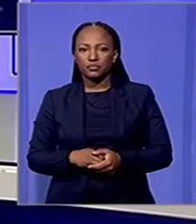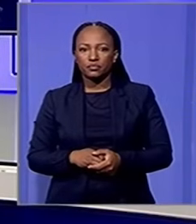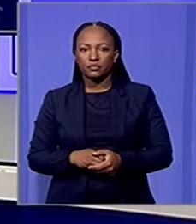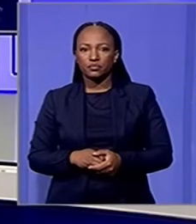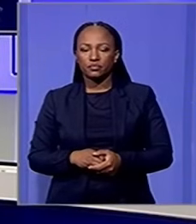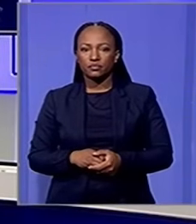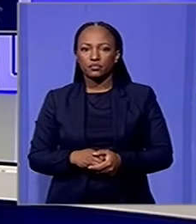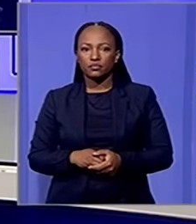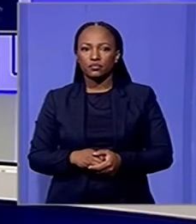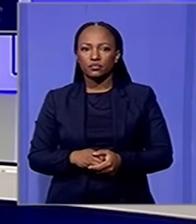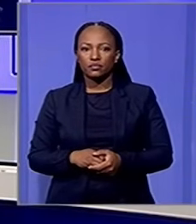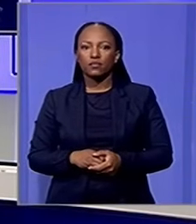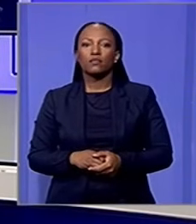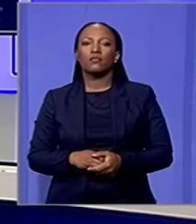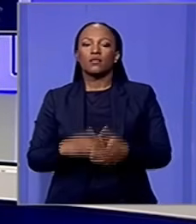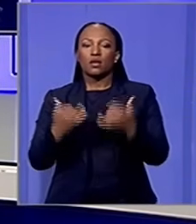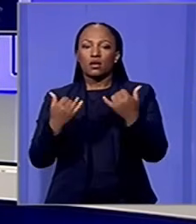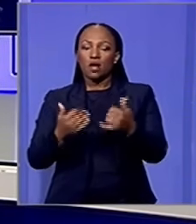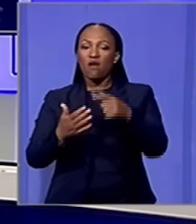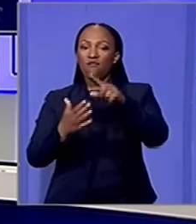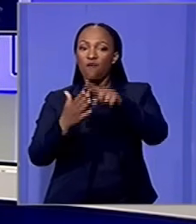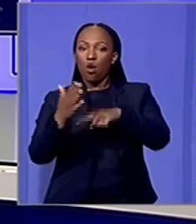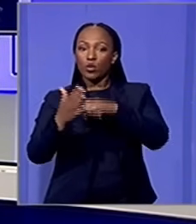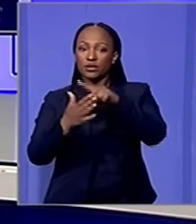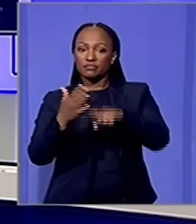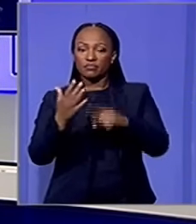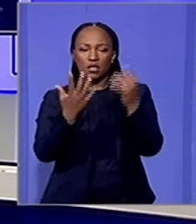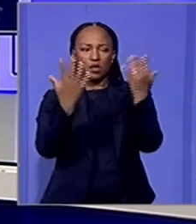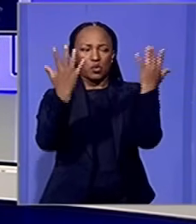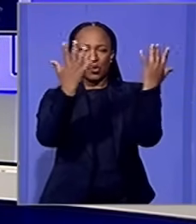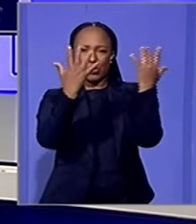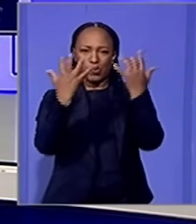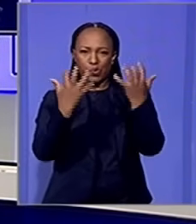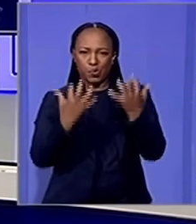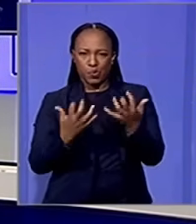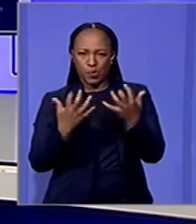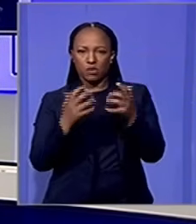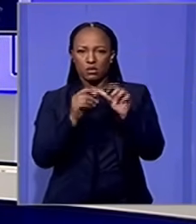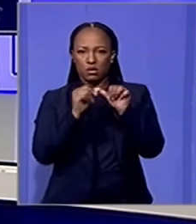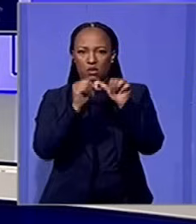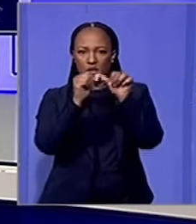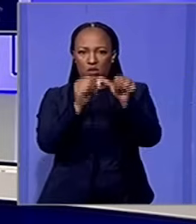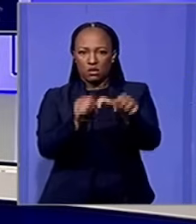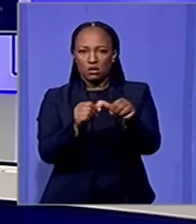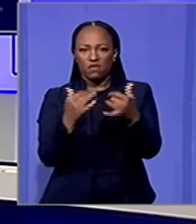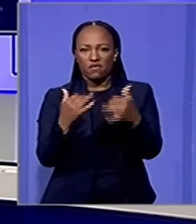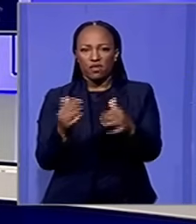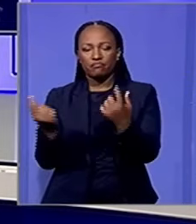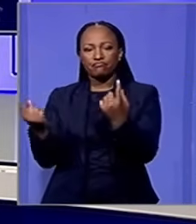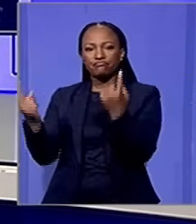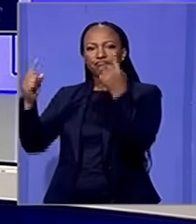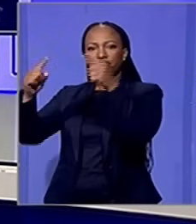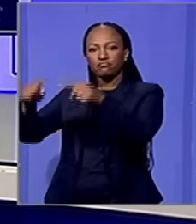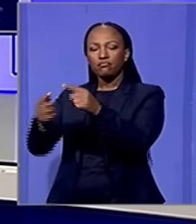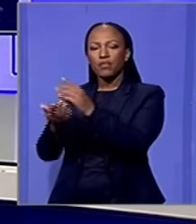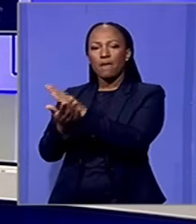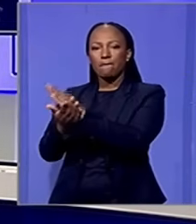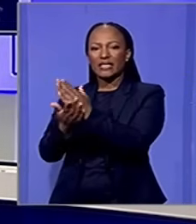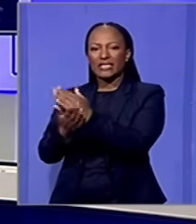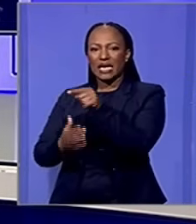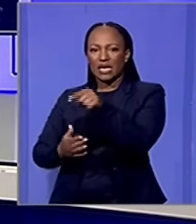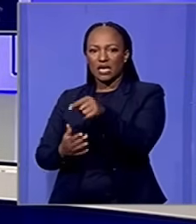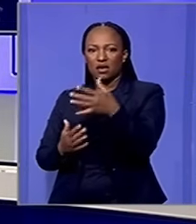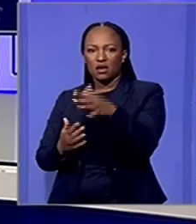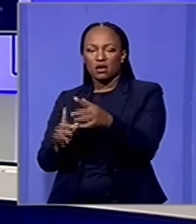Bešung bjale ka ge go balwa ga diboutu go tšwela pele go rothela re ya ka Gallagher Estate ka Midrand fa o re kopanago